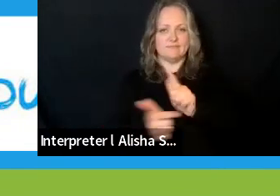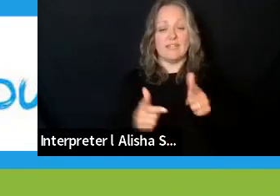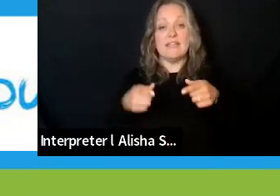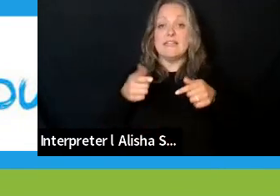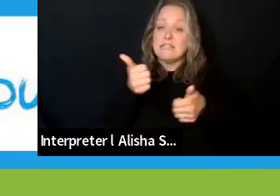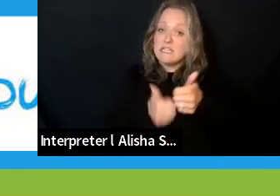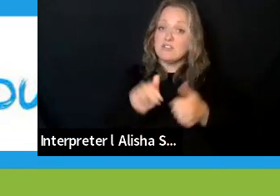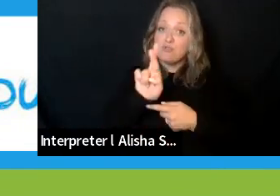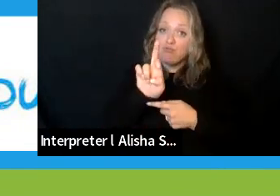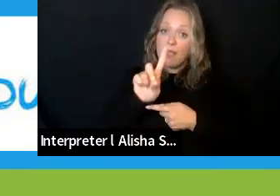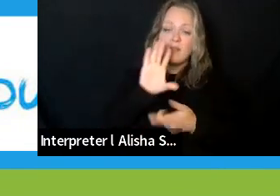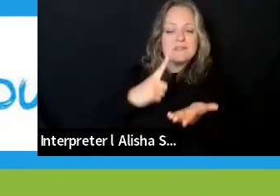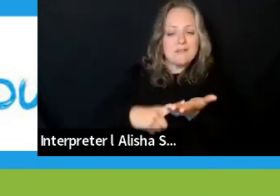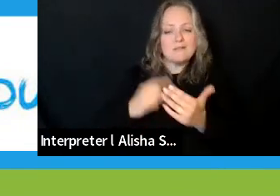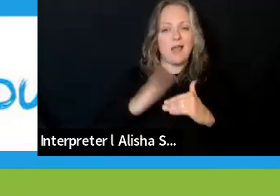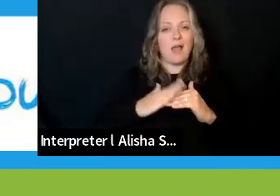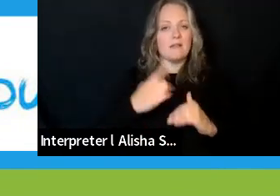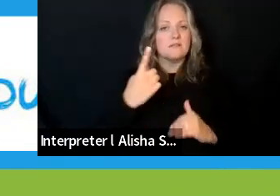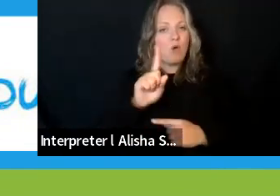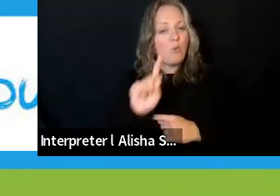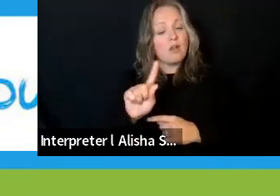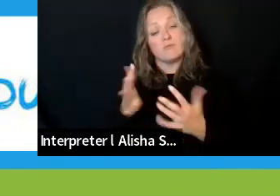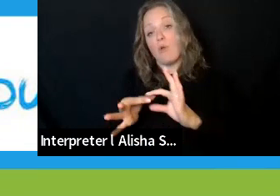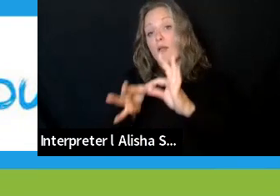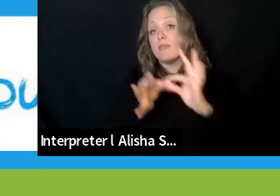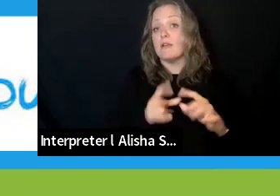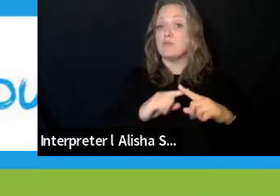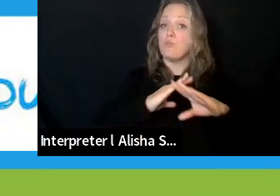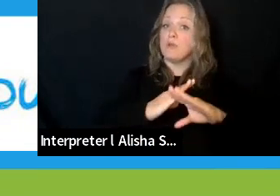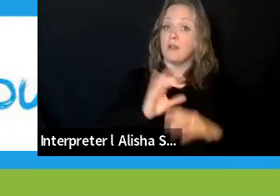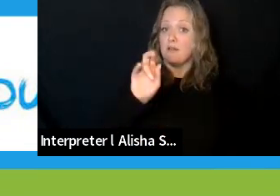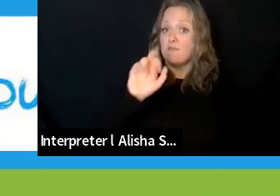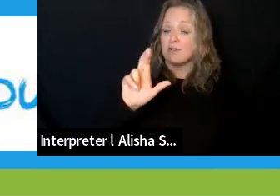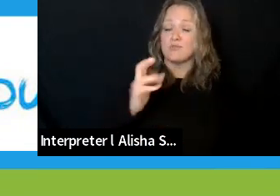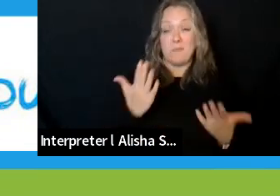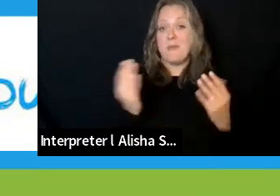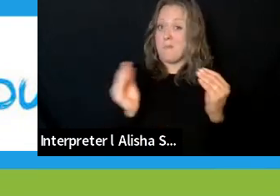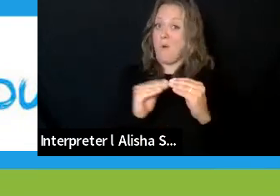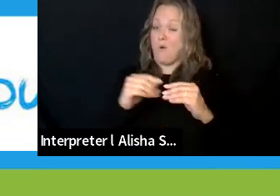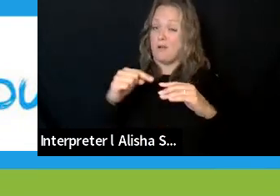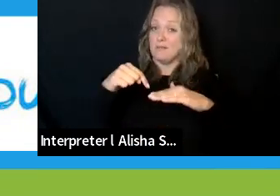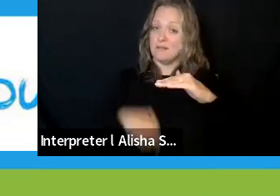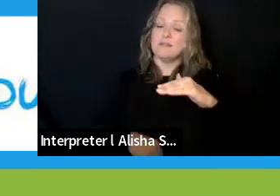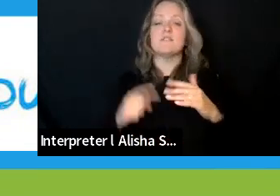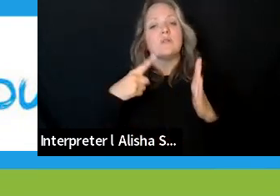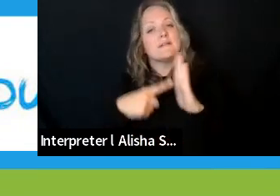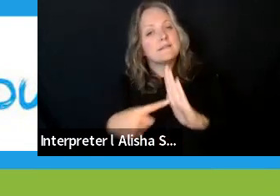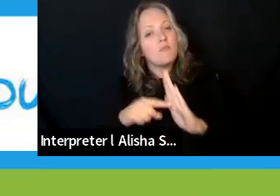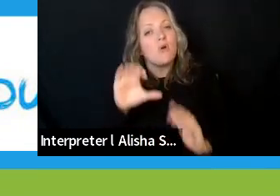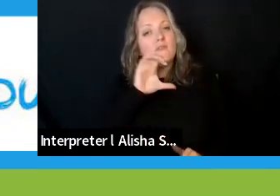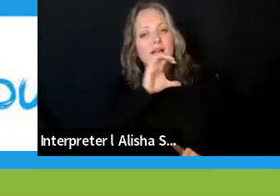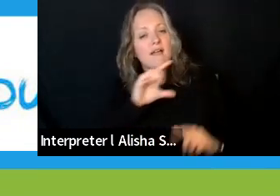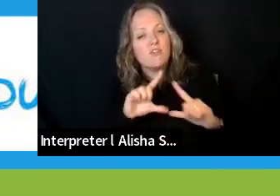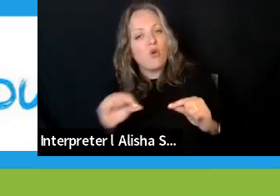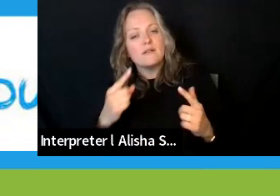least one question around a protective factor, possibly more. So an example here of a cafe card would be, where does your